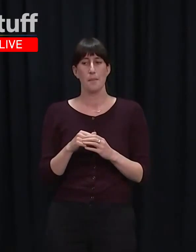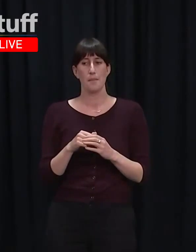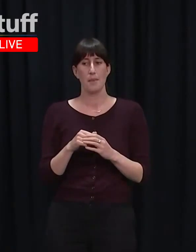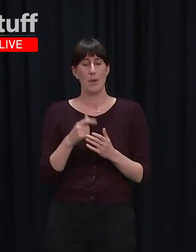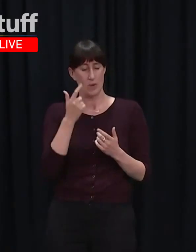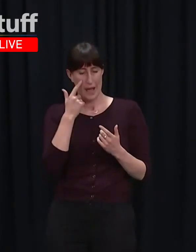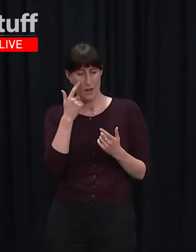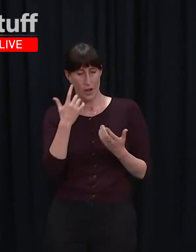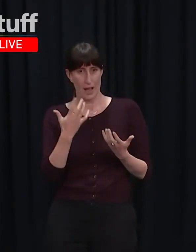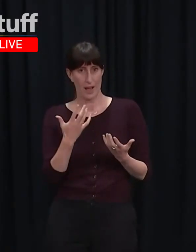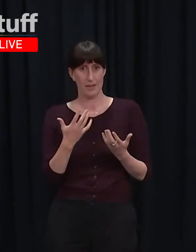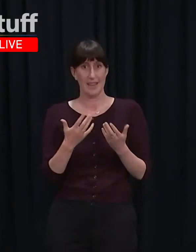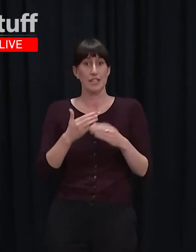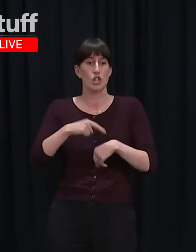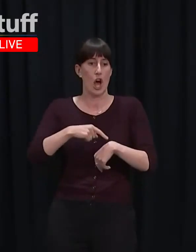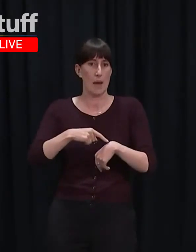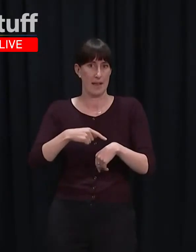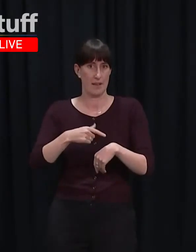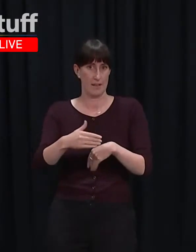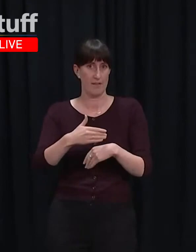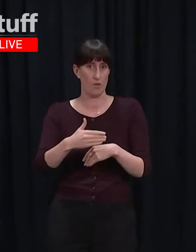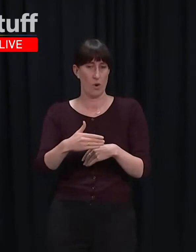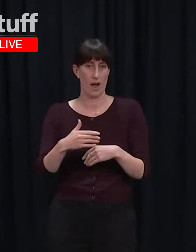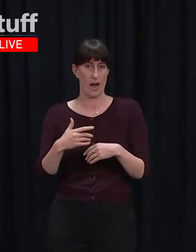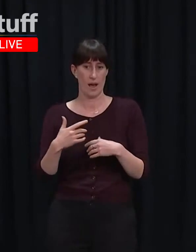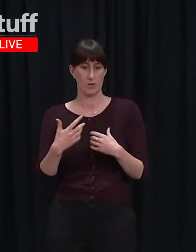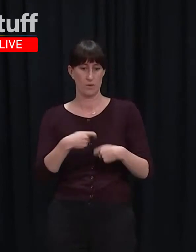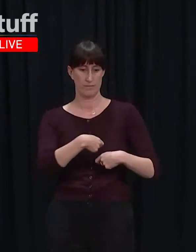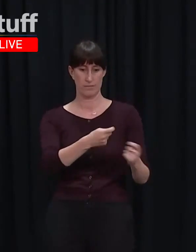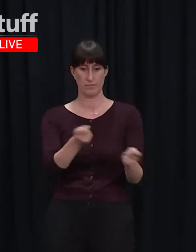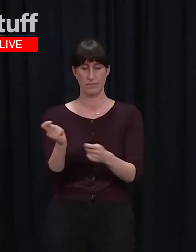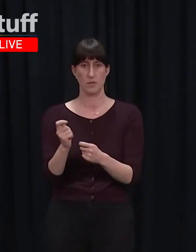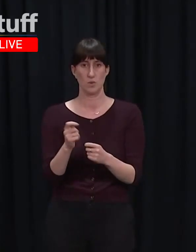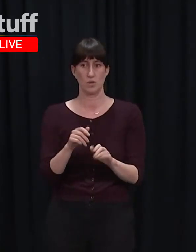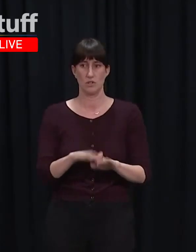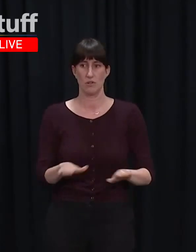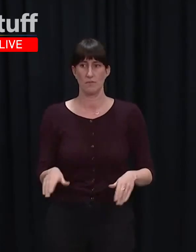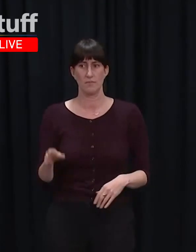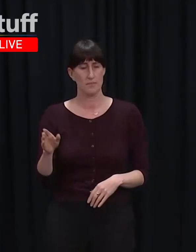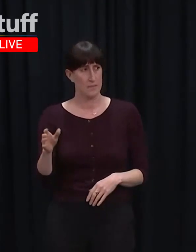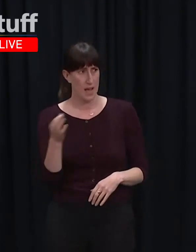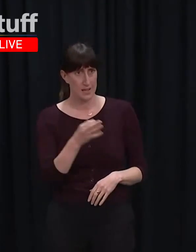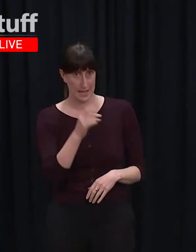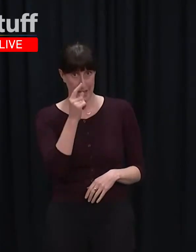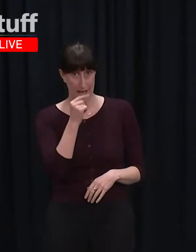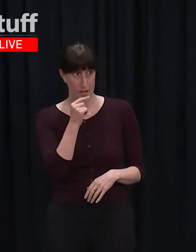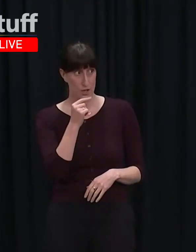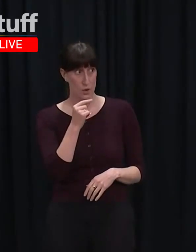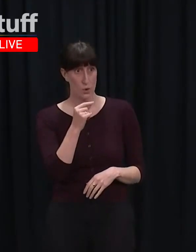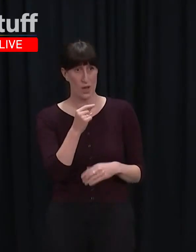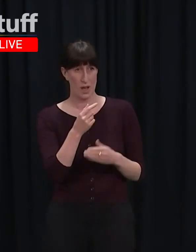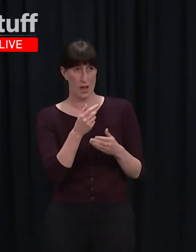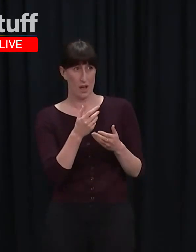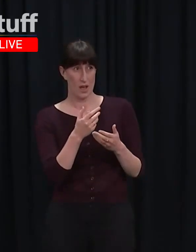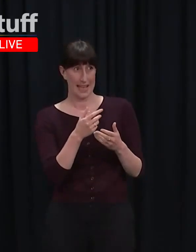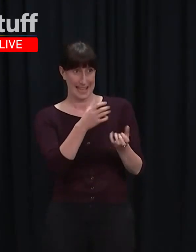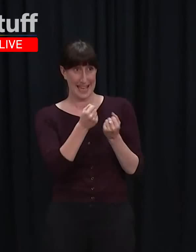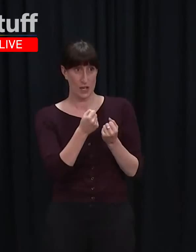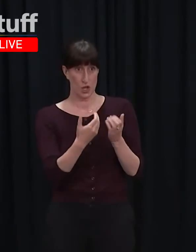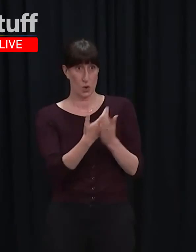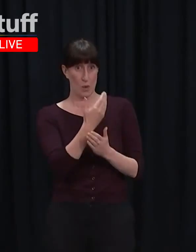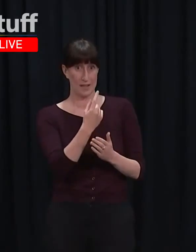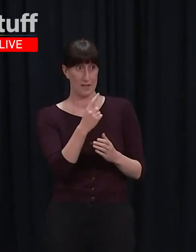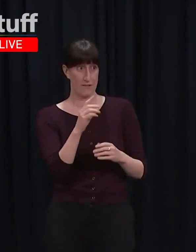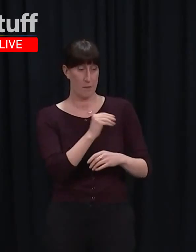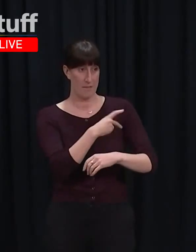out. Need to be reaching out to Pfizer to get supply of, or would you be able to use the existing doses we have? We have already,